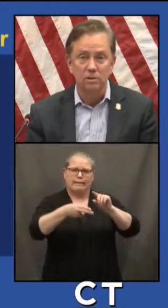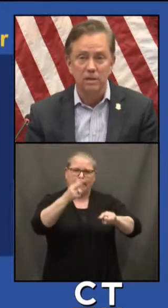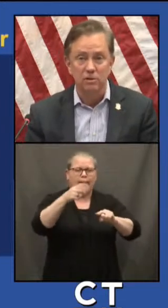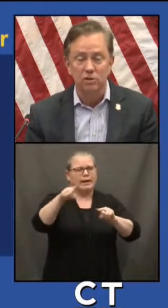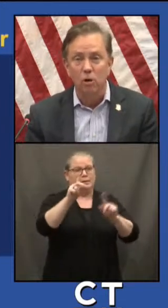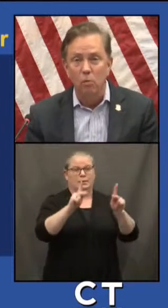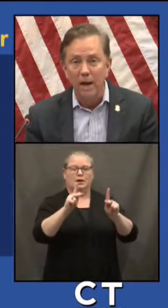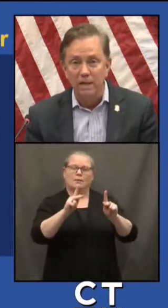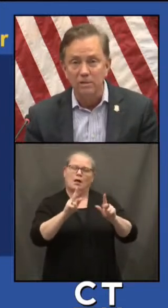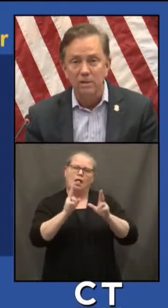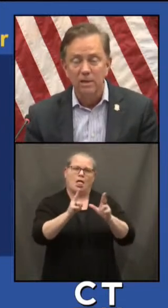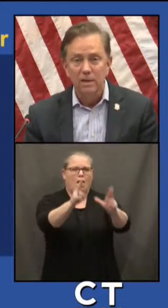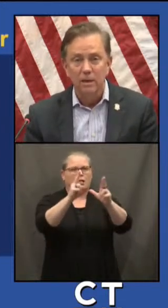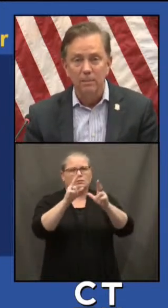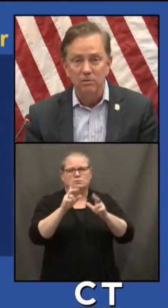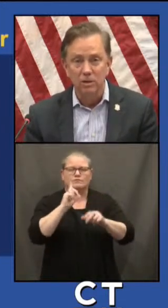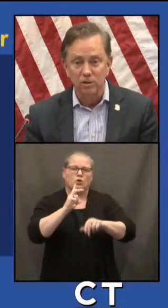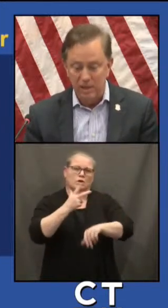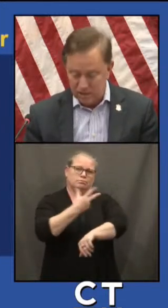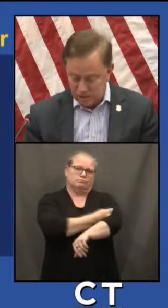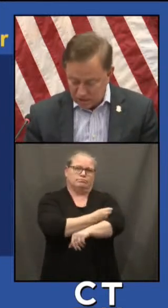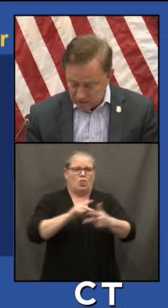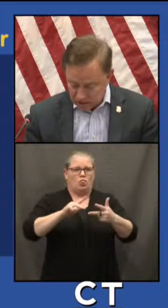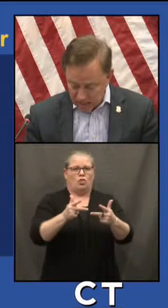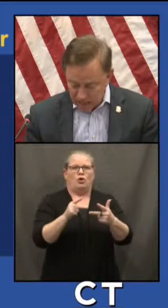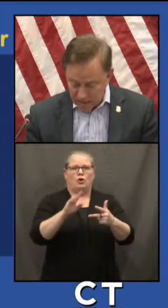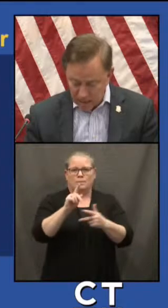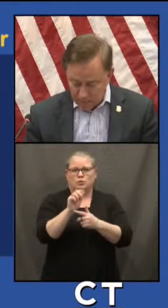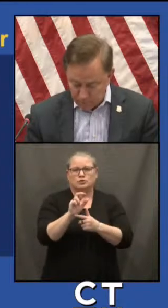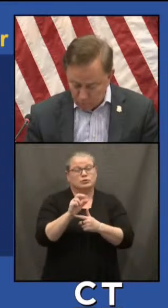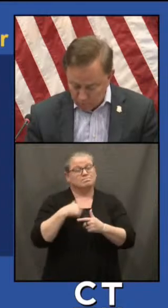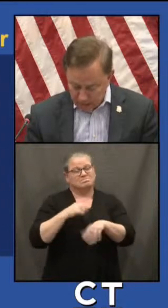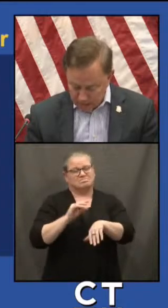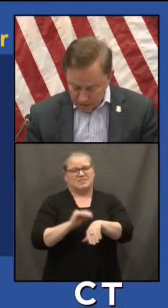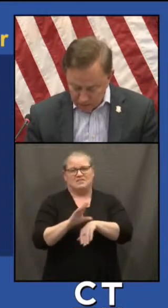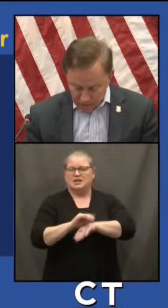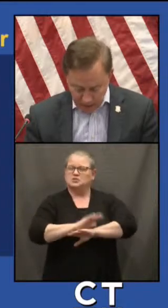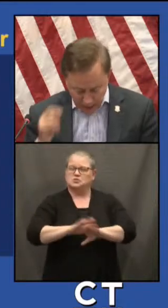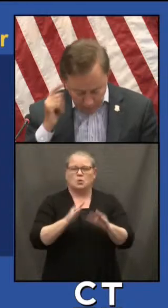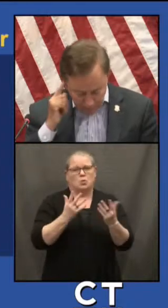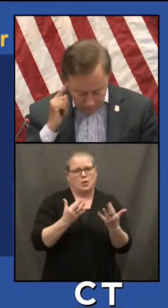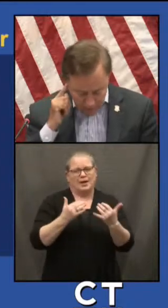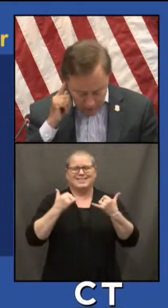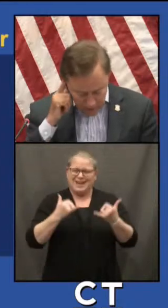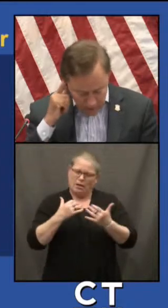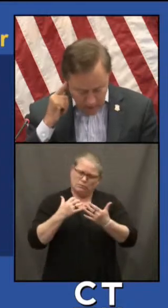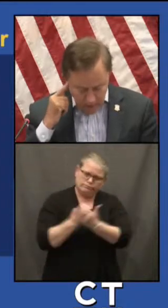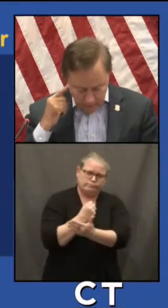is don't wait. Here's our chance to get it now before bad stuff can happen.